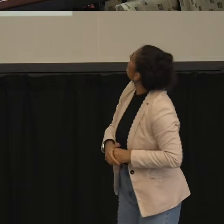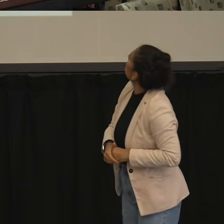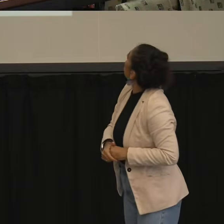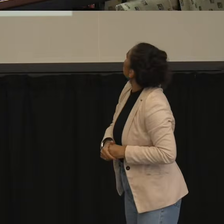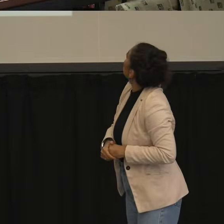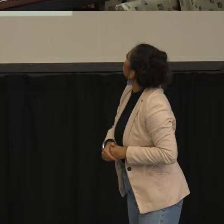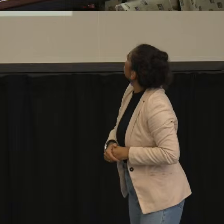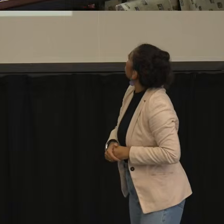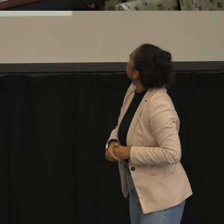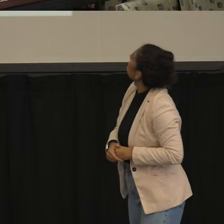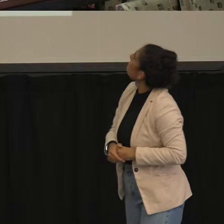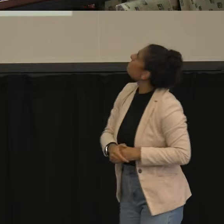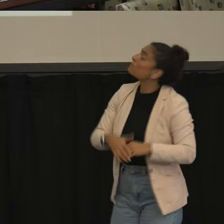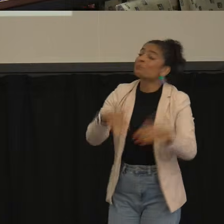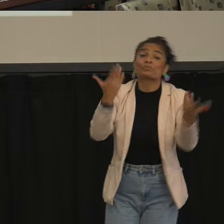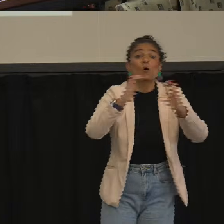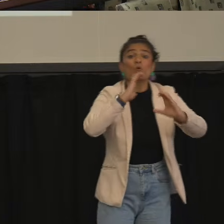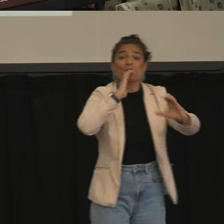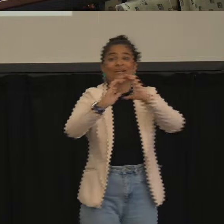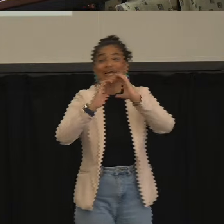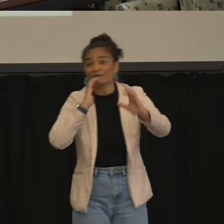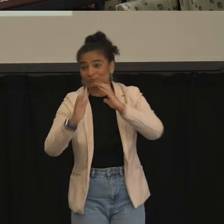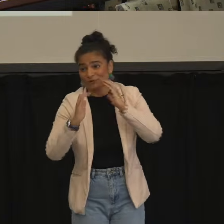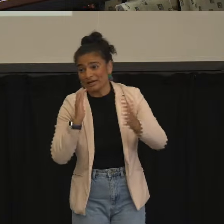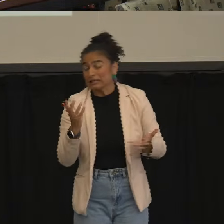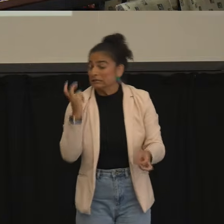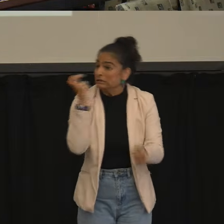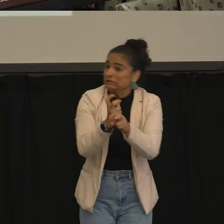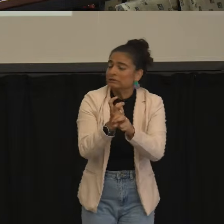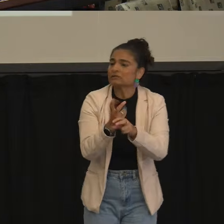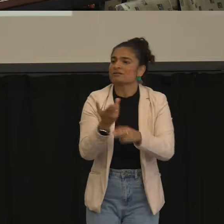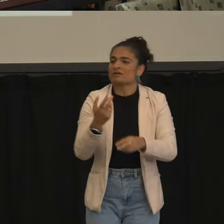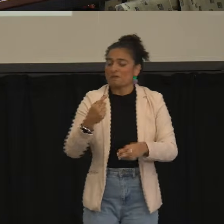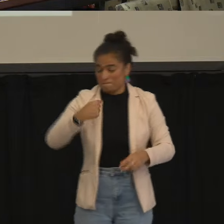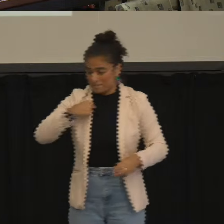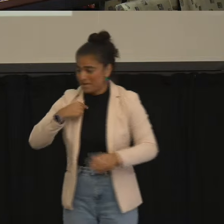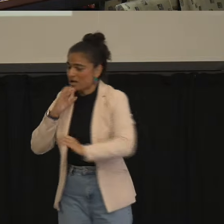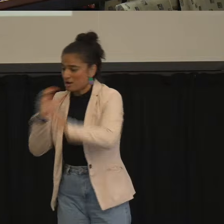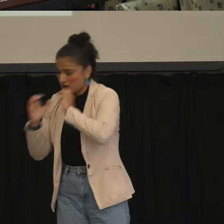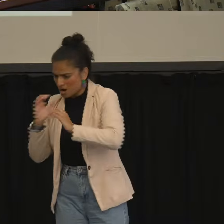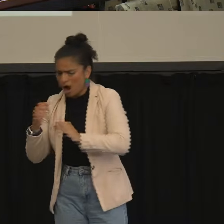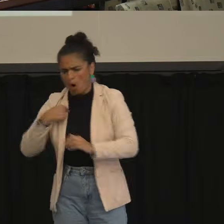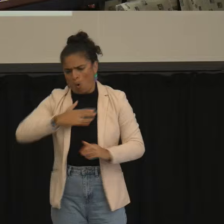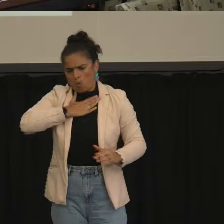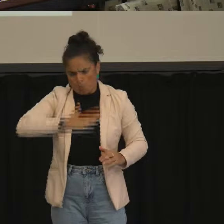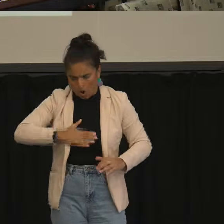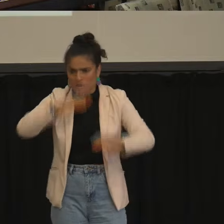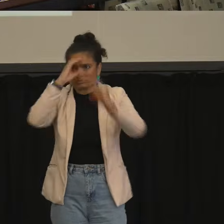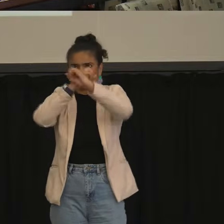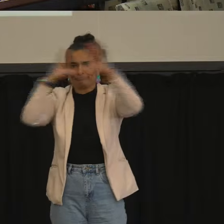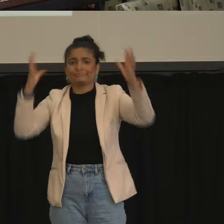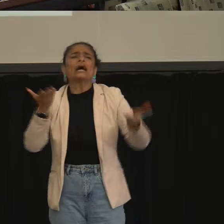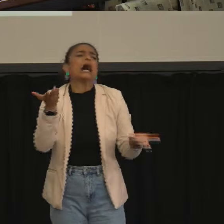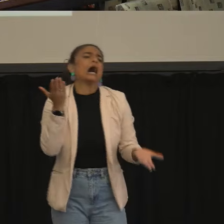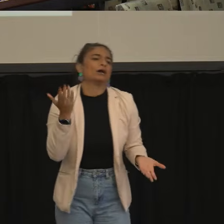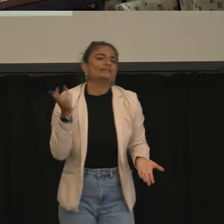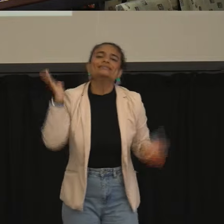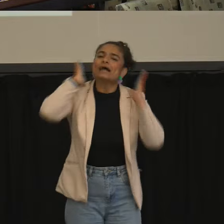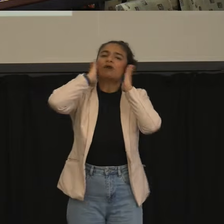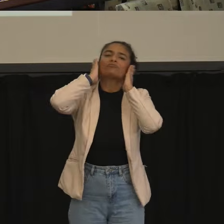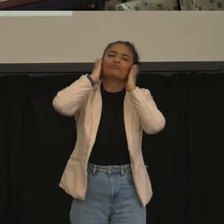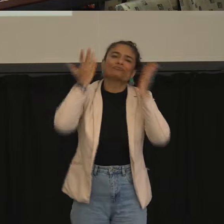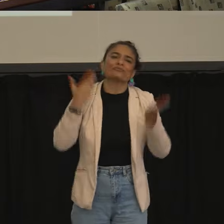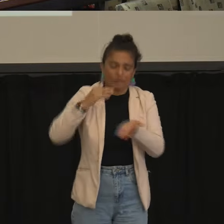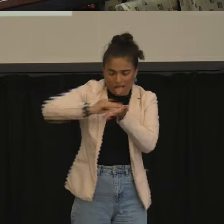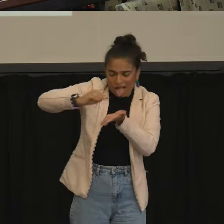there was quite challenges to reach a consensus on that. Communication was also a challenge. We would